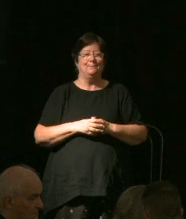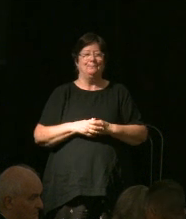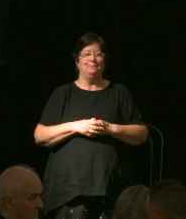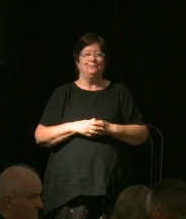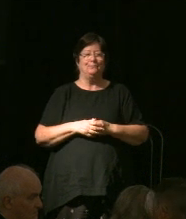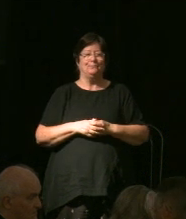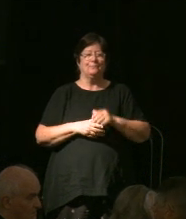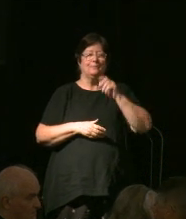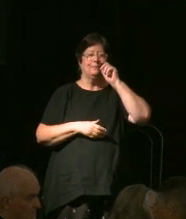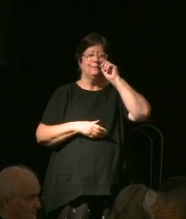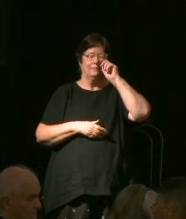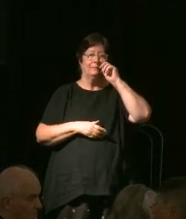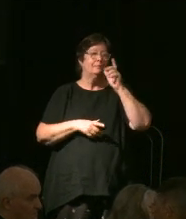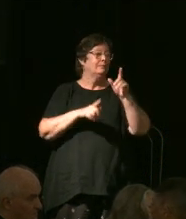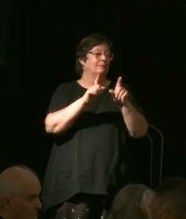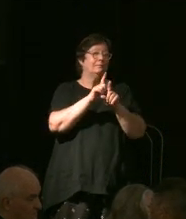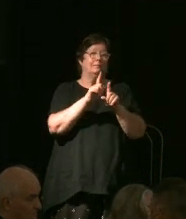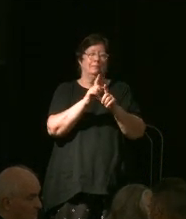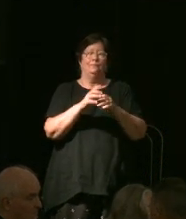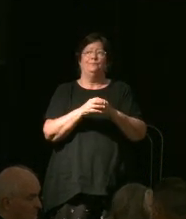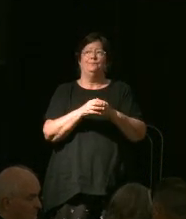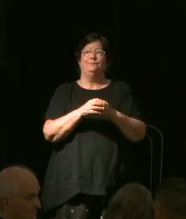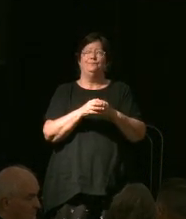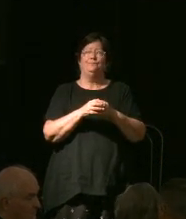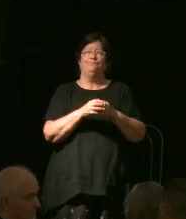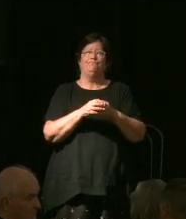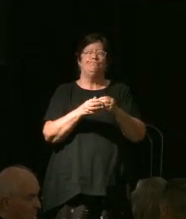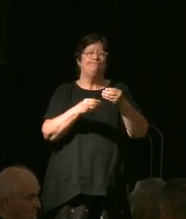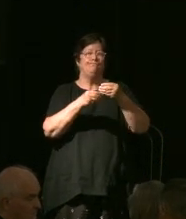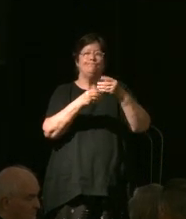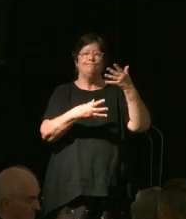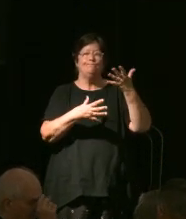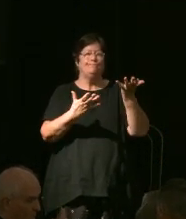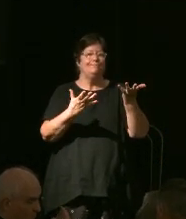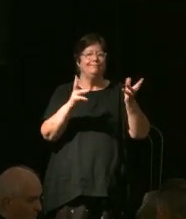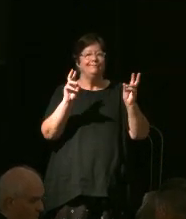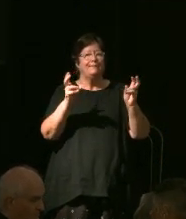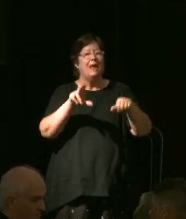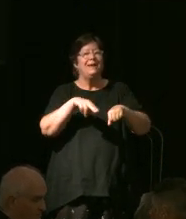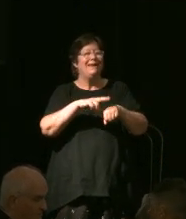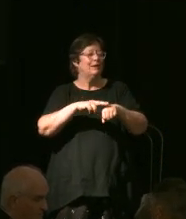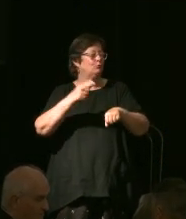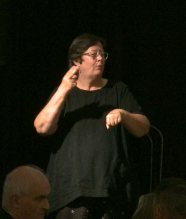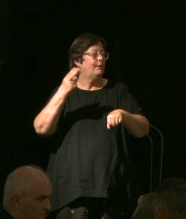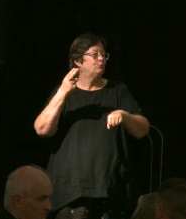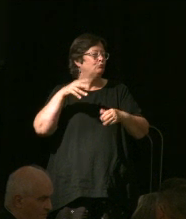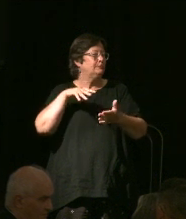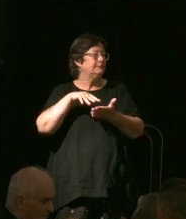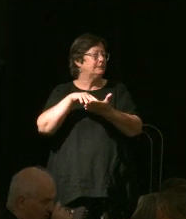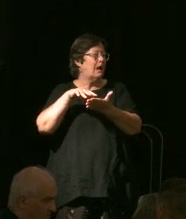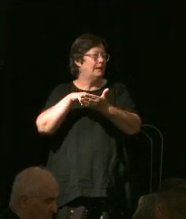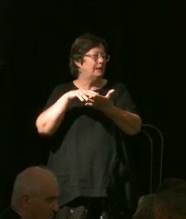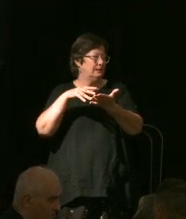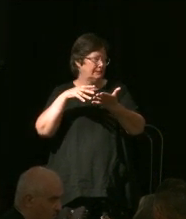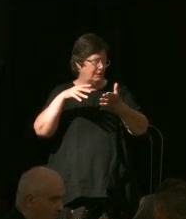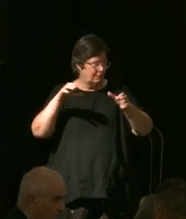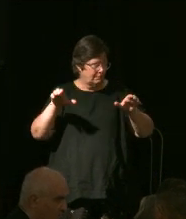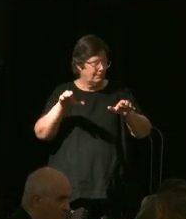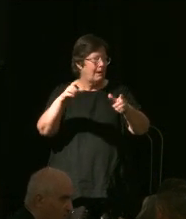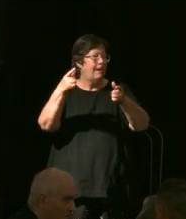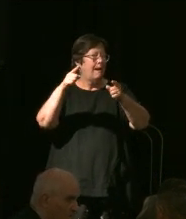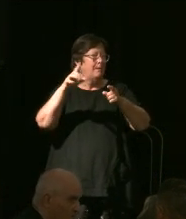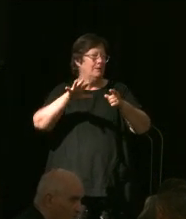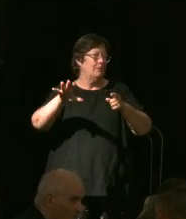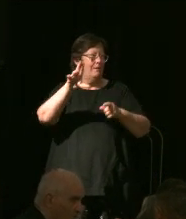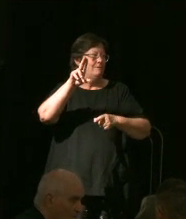And lastly, there are a number of natural history studies that are being conducted